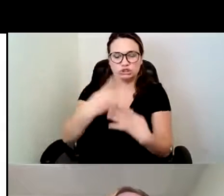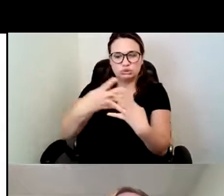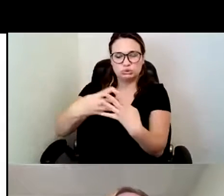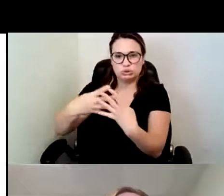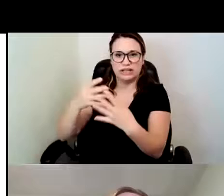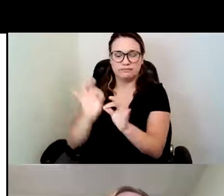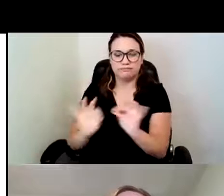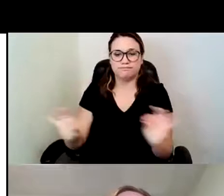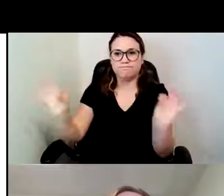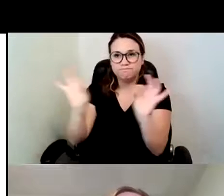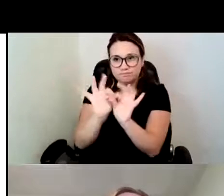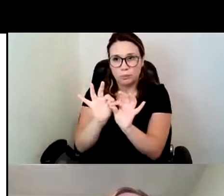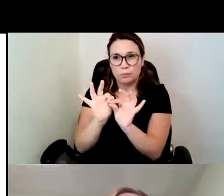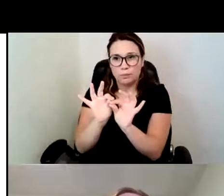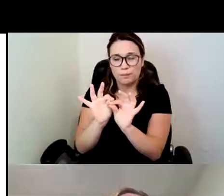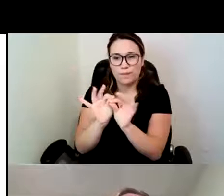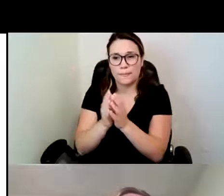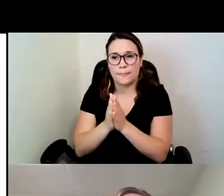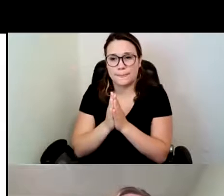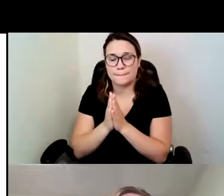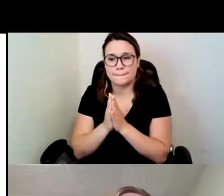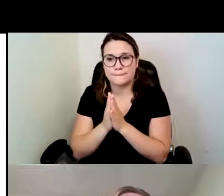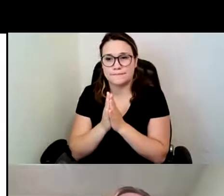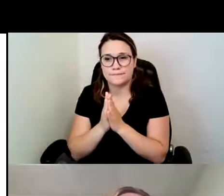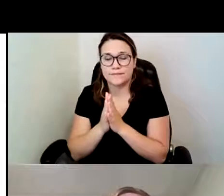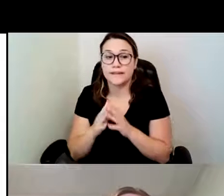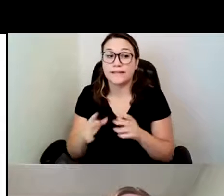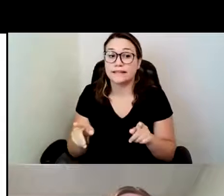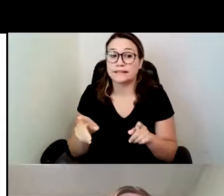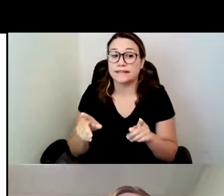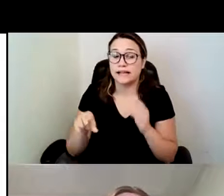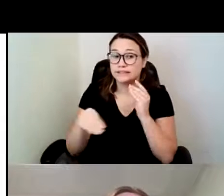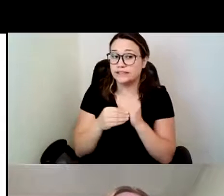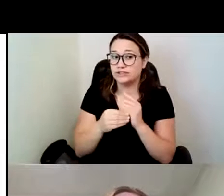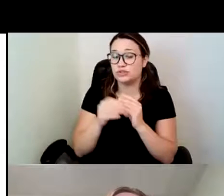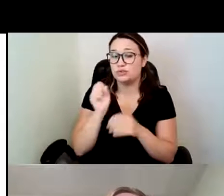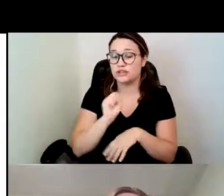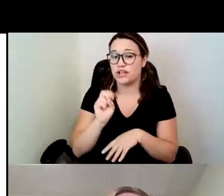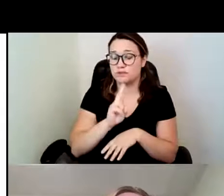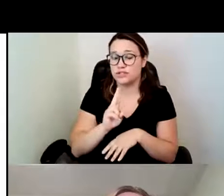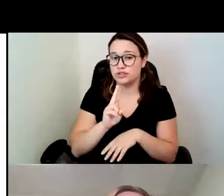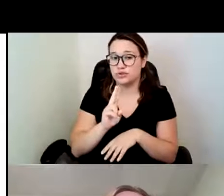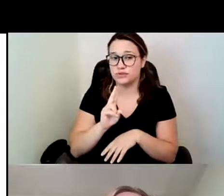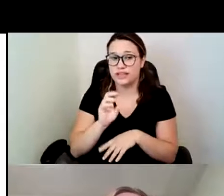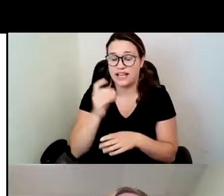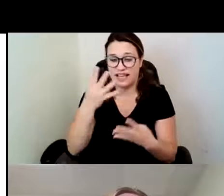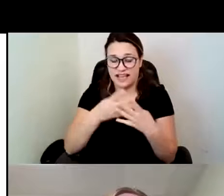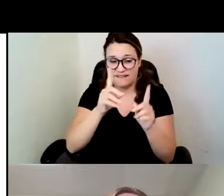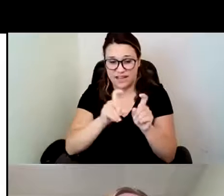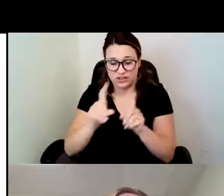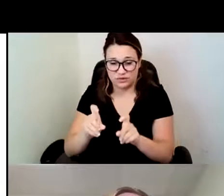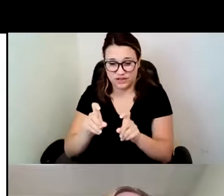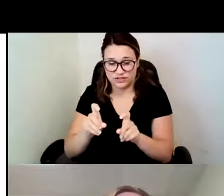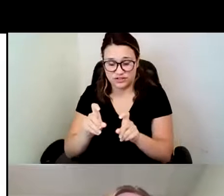important. In addition to a substance use evaluation, the National Institute of Health also